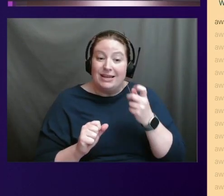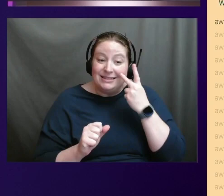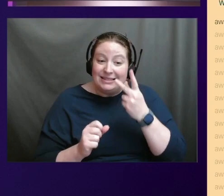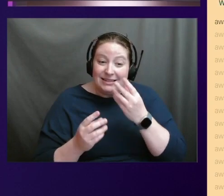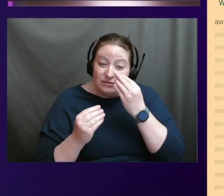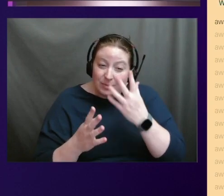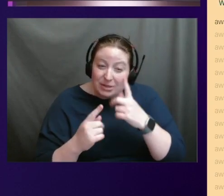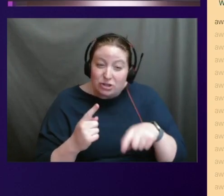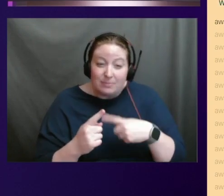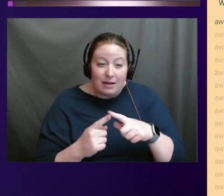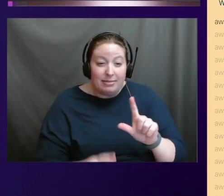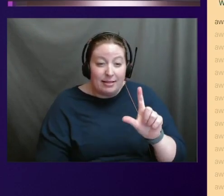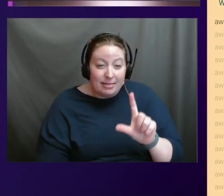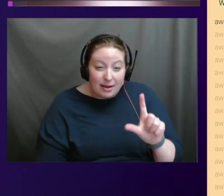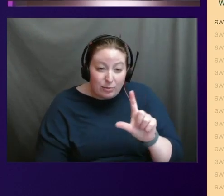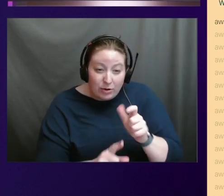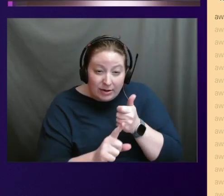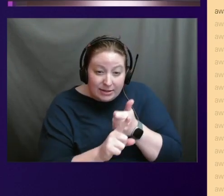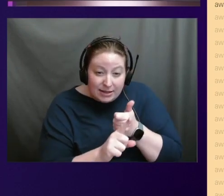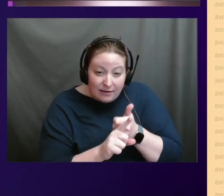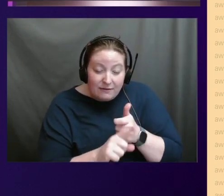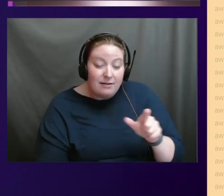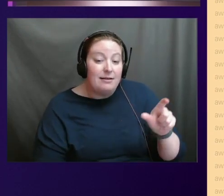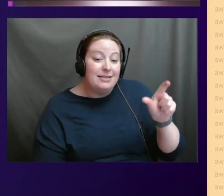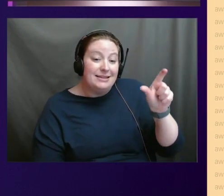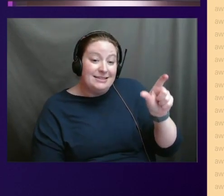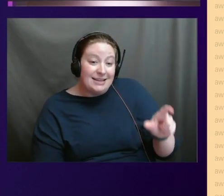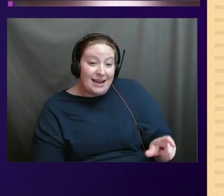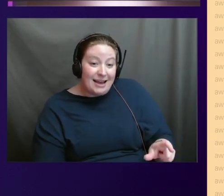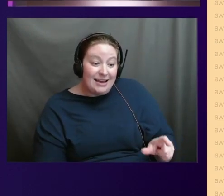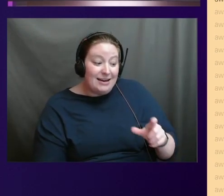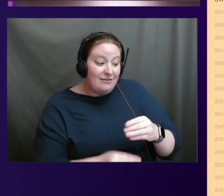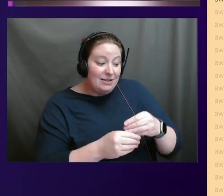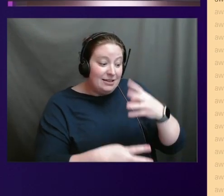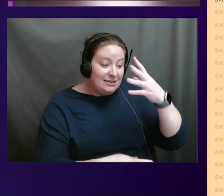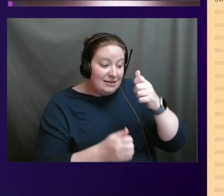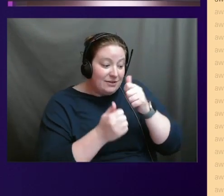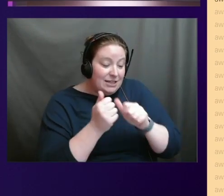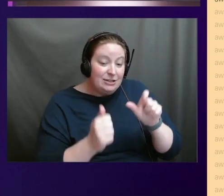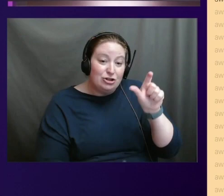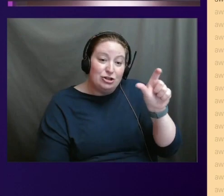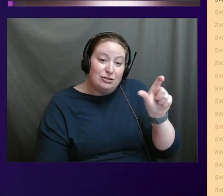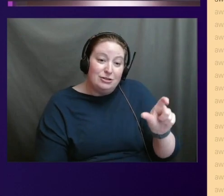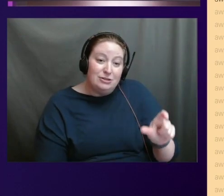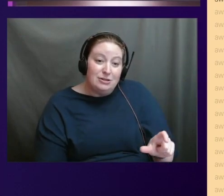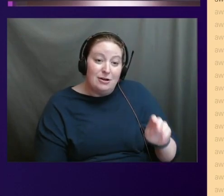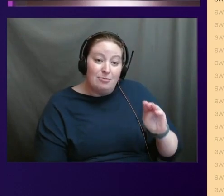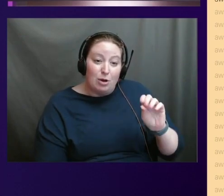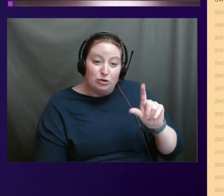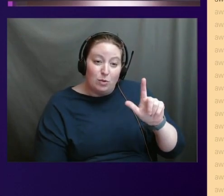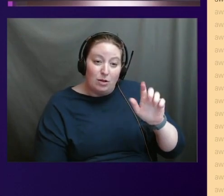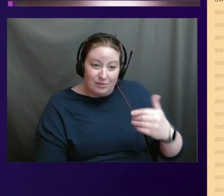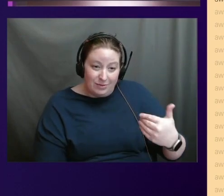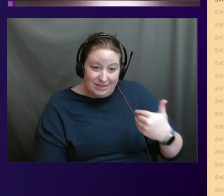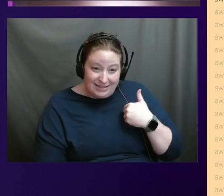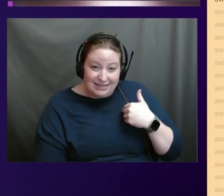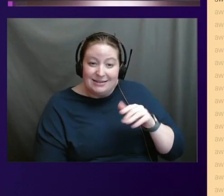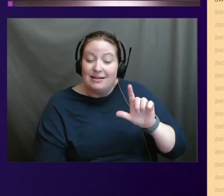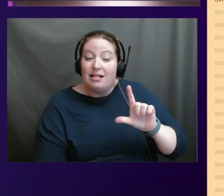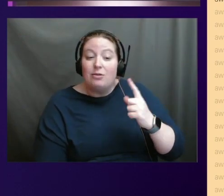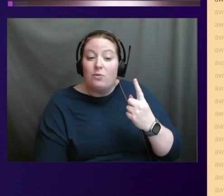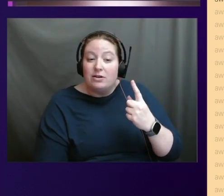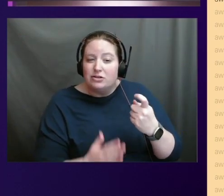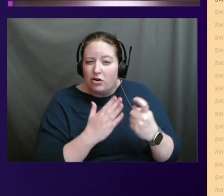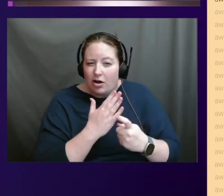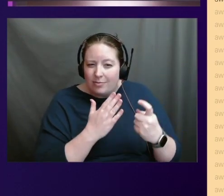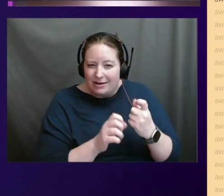library itself, and on the side we have a list of every single module that exists. As I mentioned earlier, the L1s are all automatically generated, so